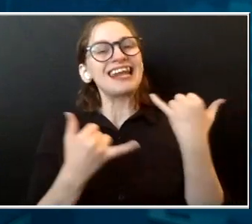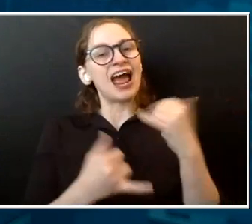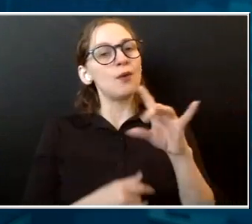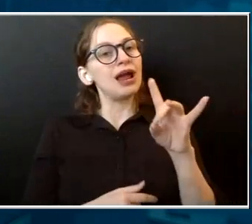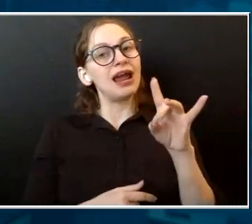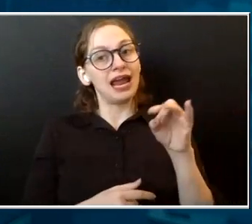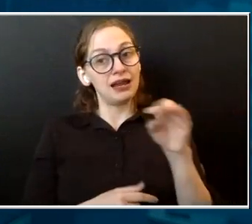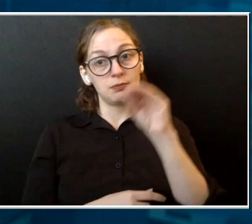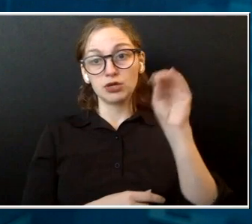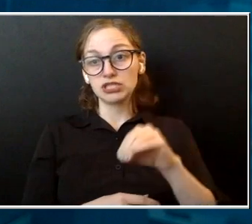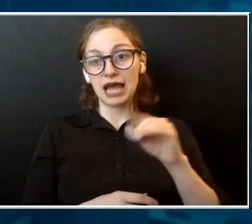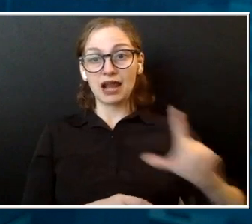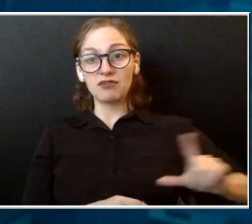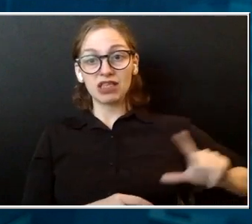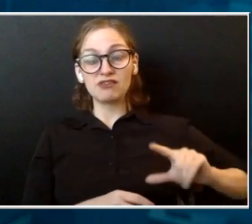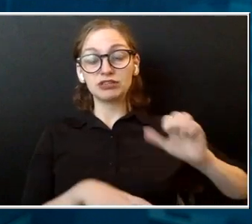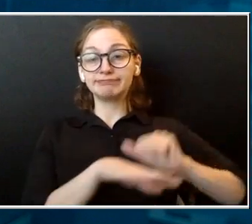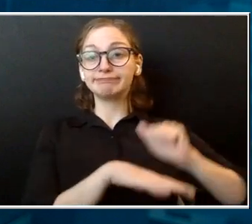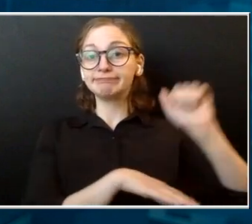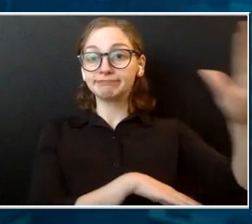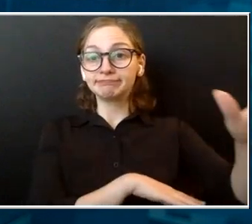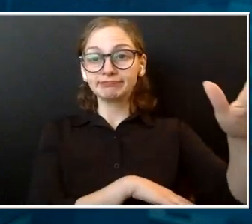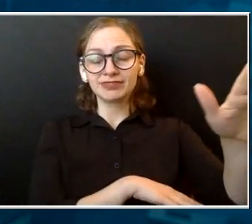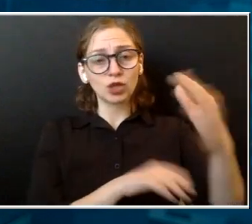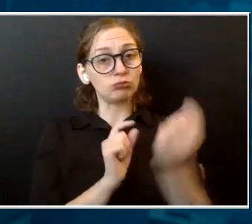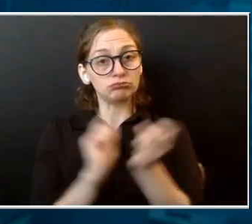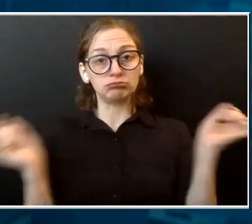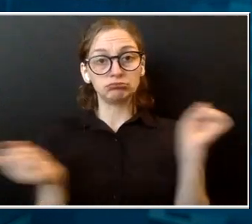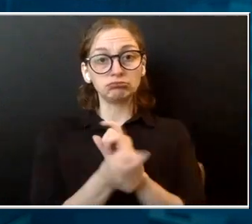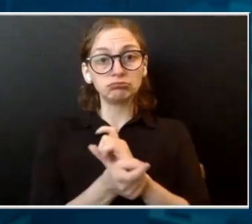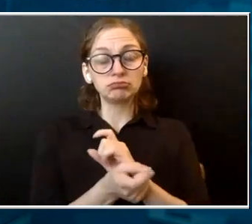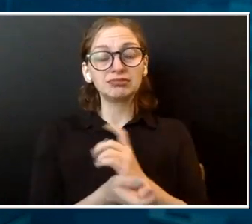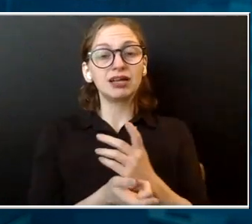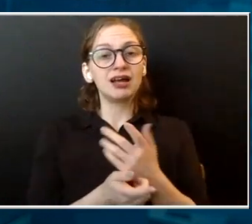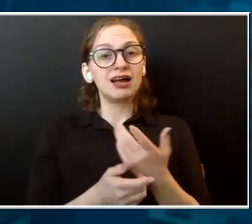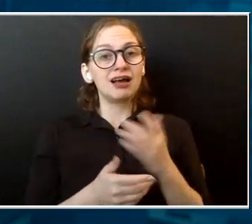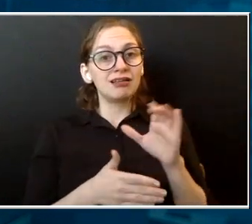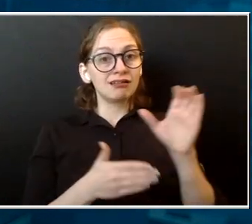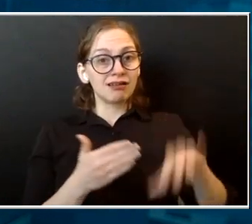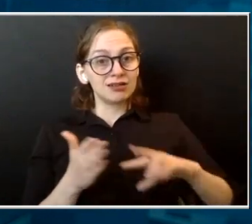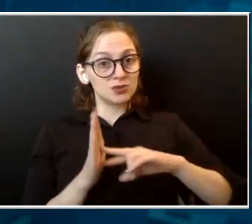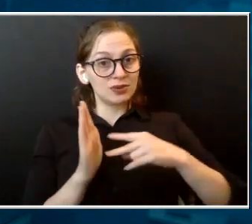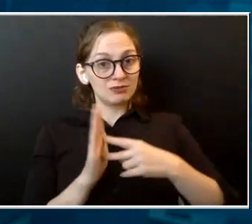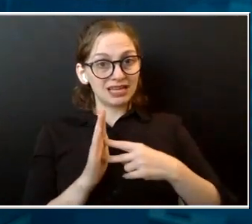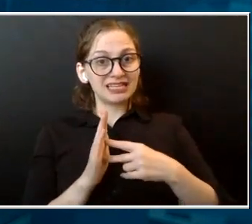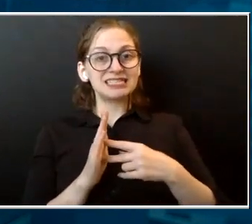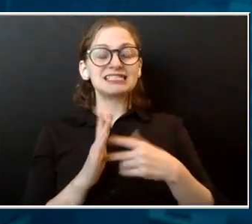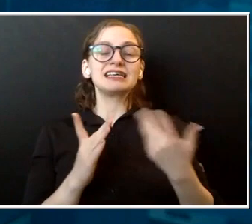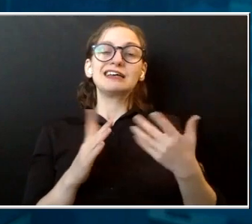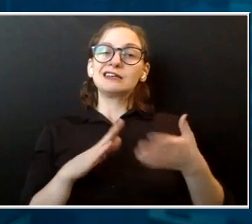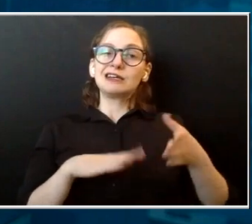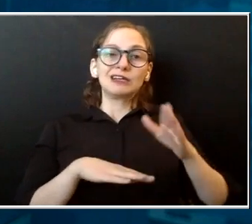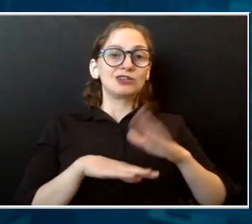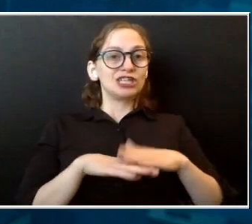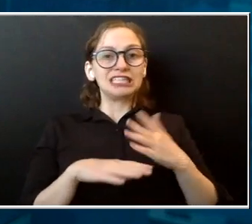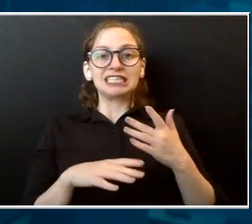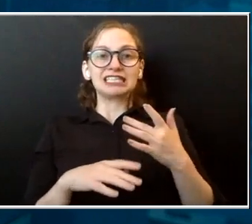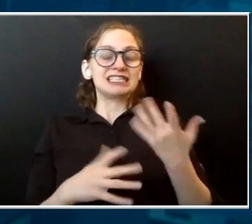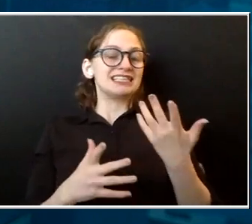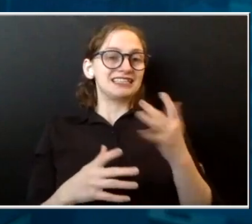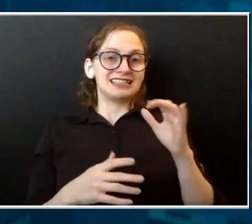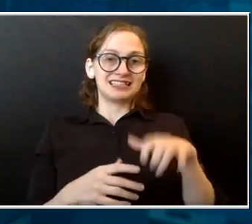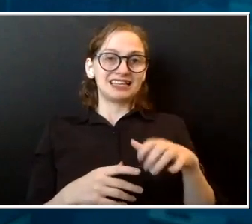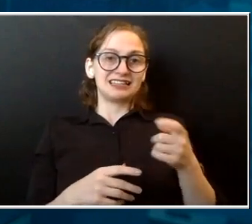complete 180 switch. And what the consequence of that is it's increased the discard rate, it's increased the cost of transplantation,